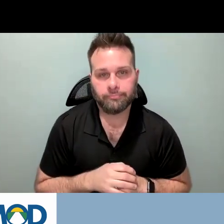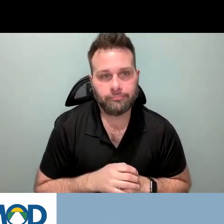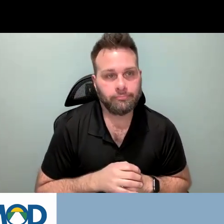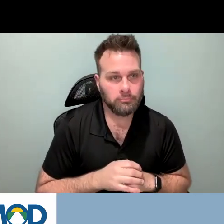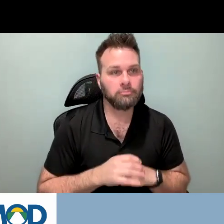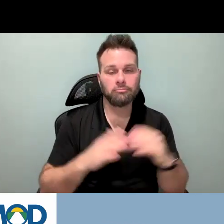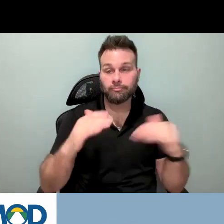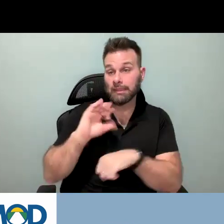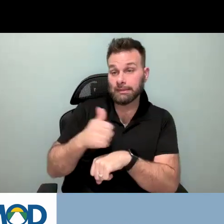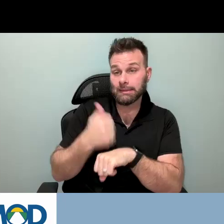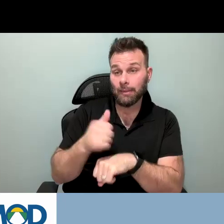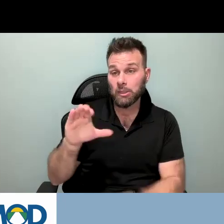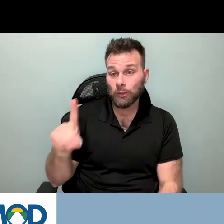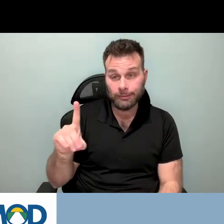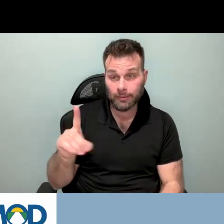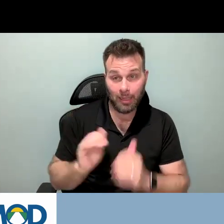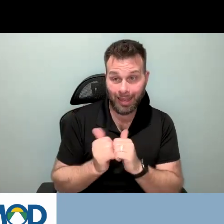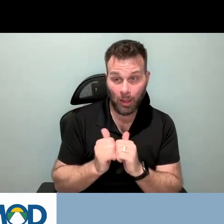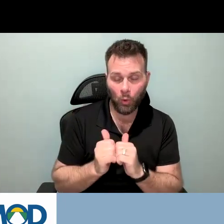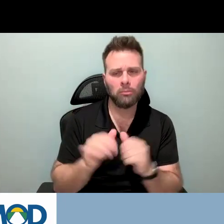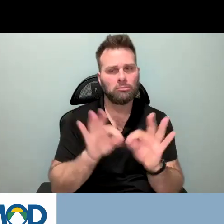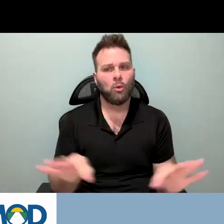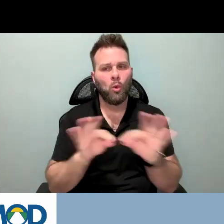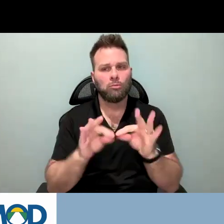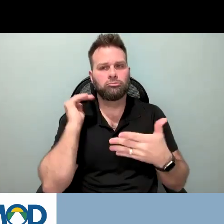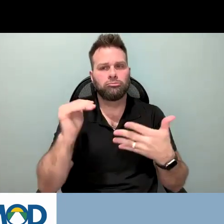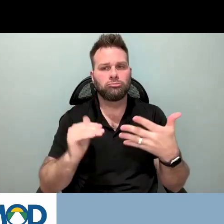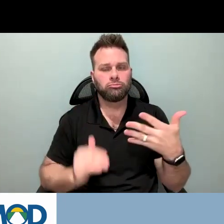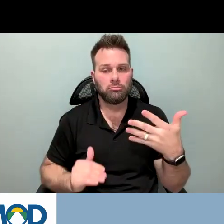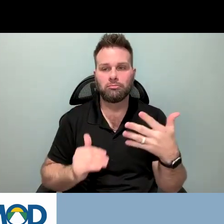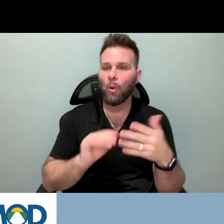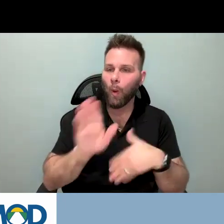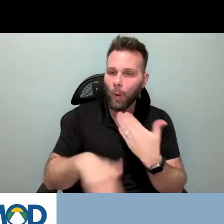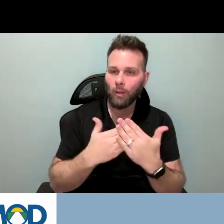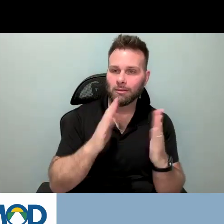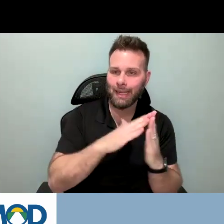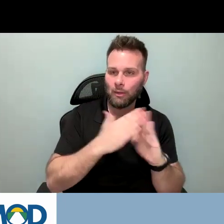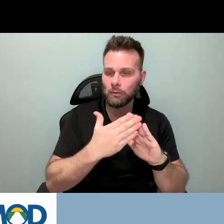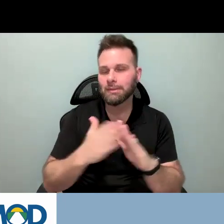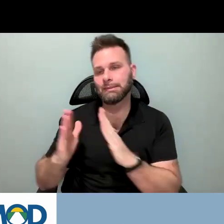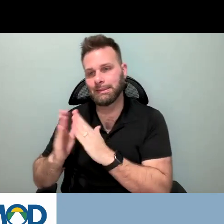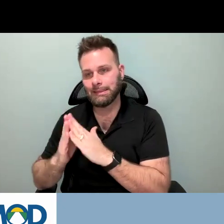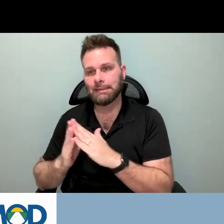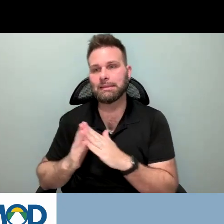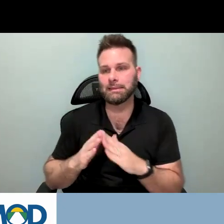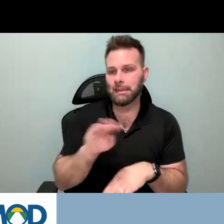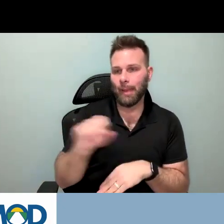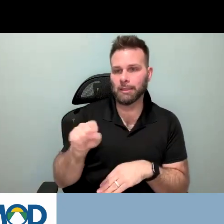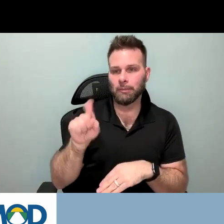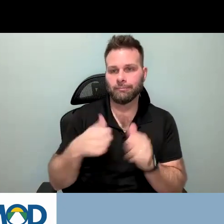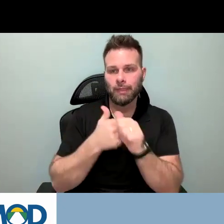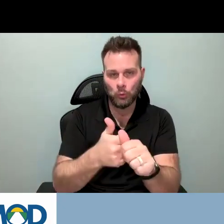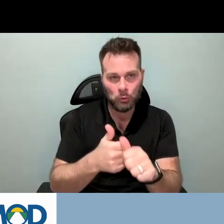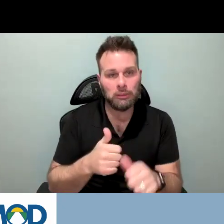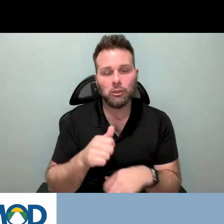To establish a Commission on Disabilities, there are a few important steps that towns or cities in Massachusetts need to take. These steps ensure that the community is committed to